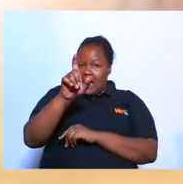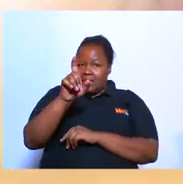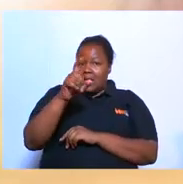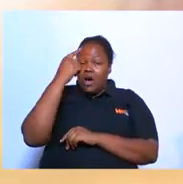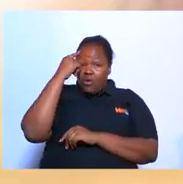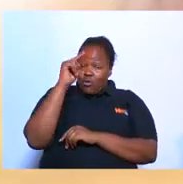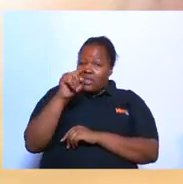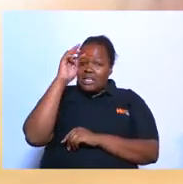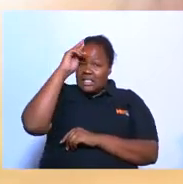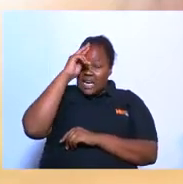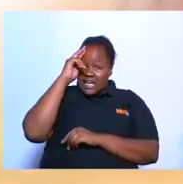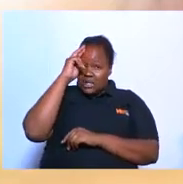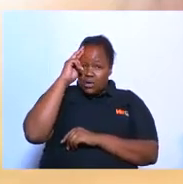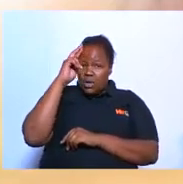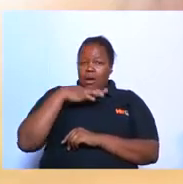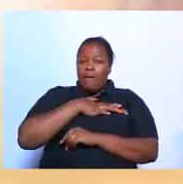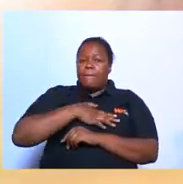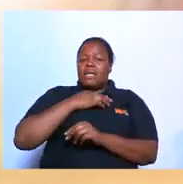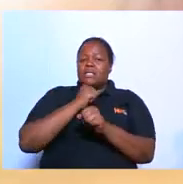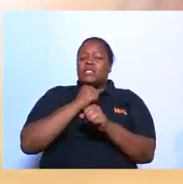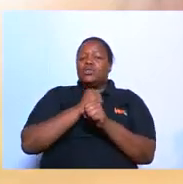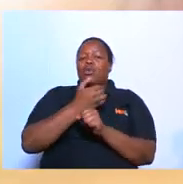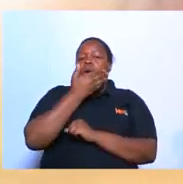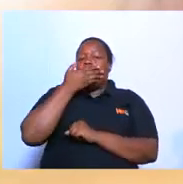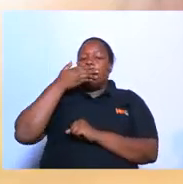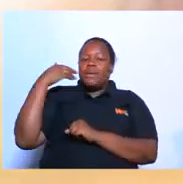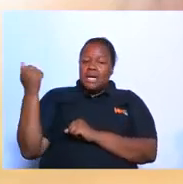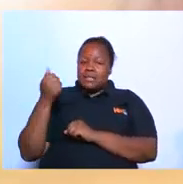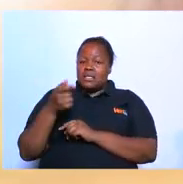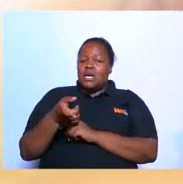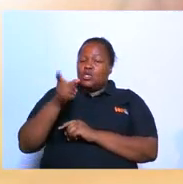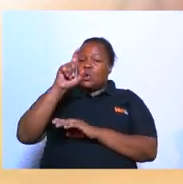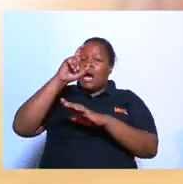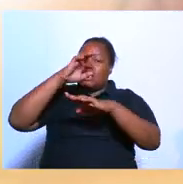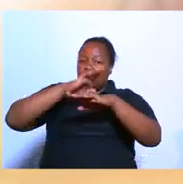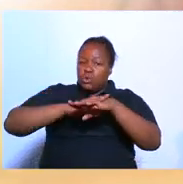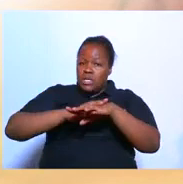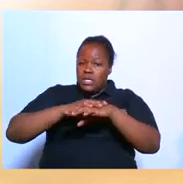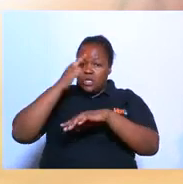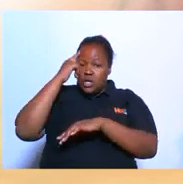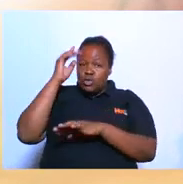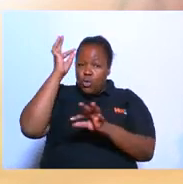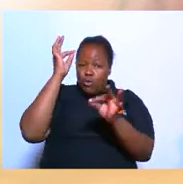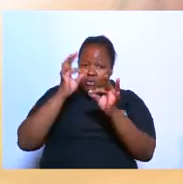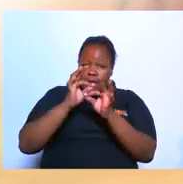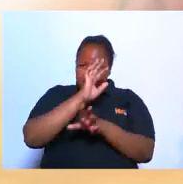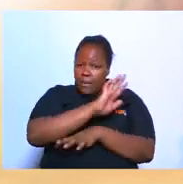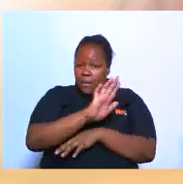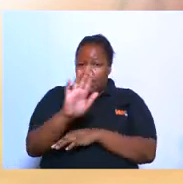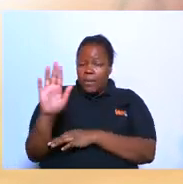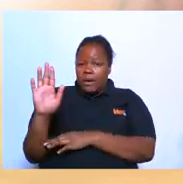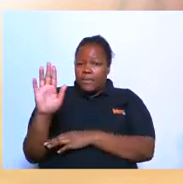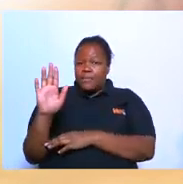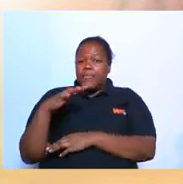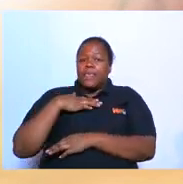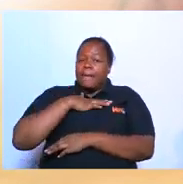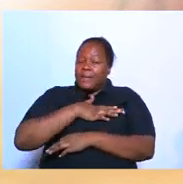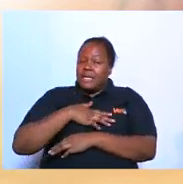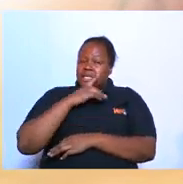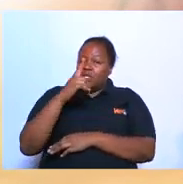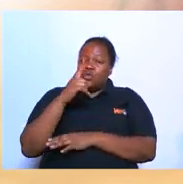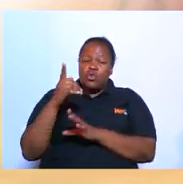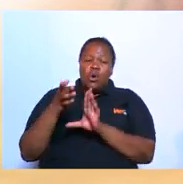this very reason do your best to add goodness to your faith don't